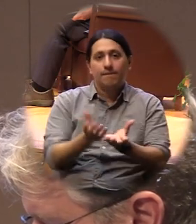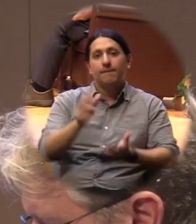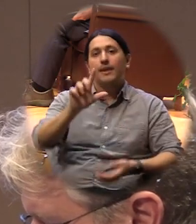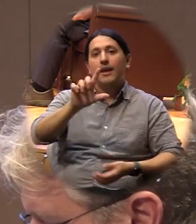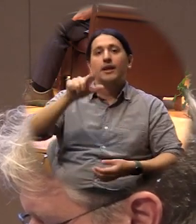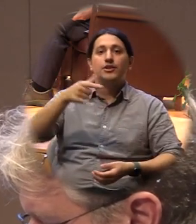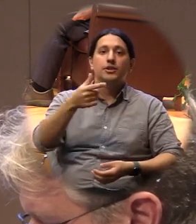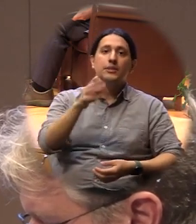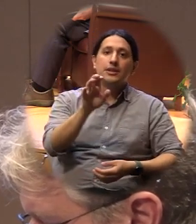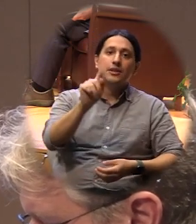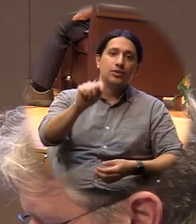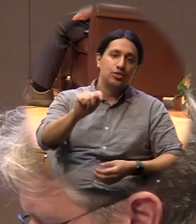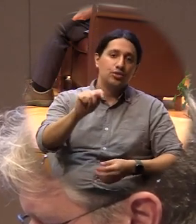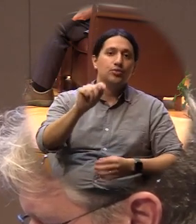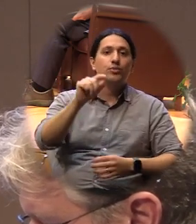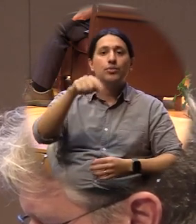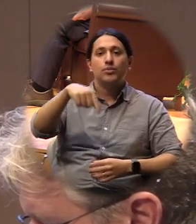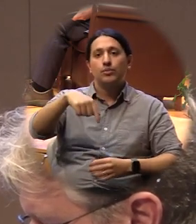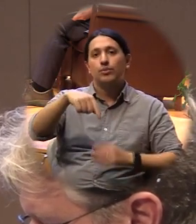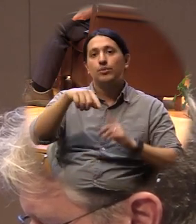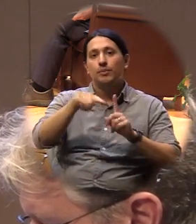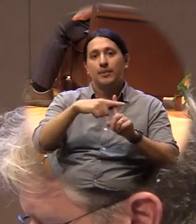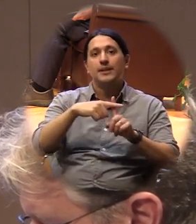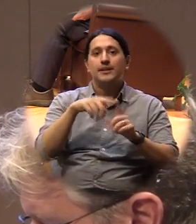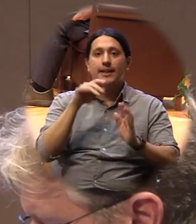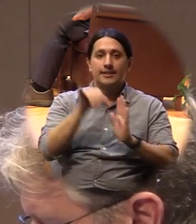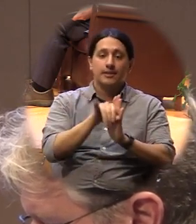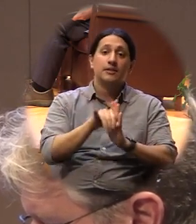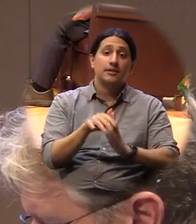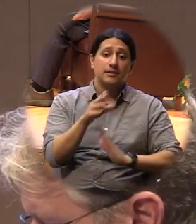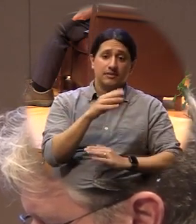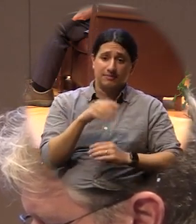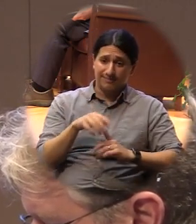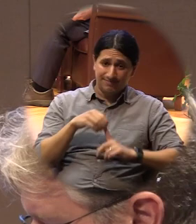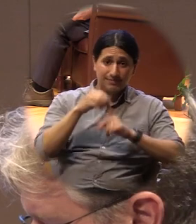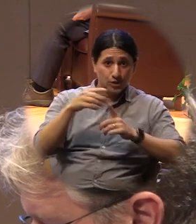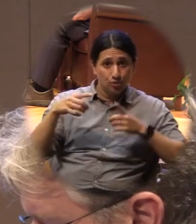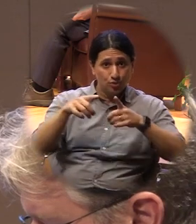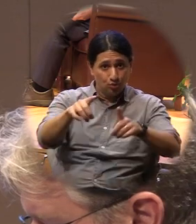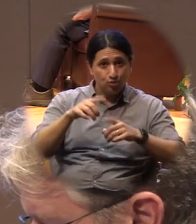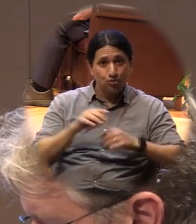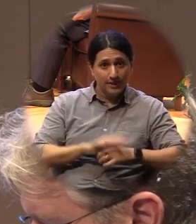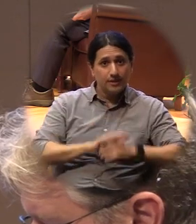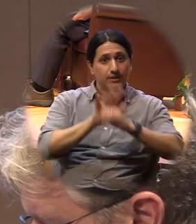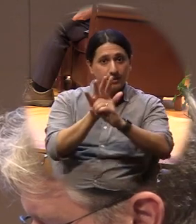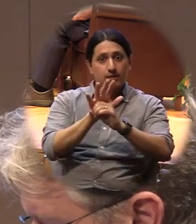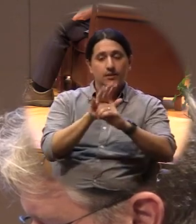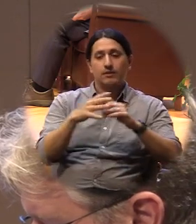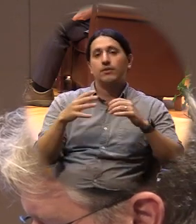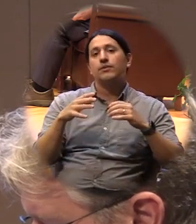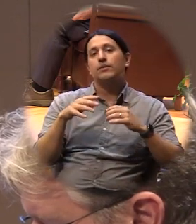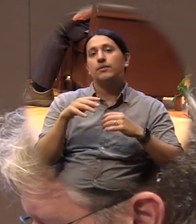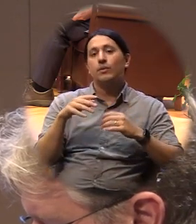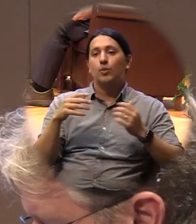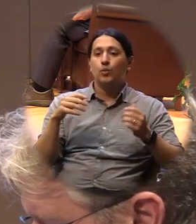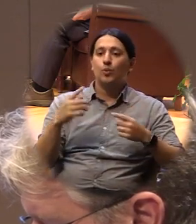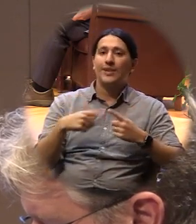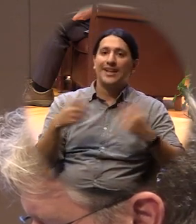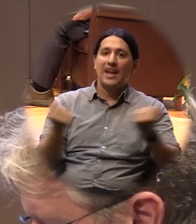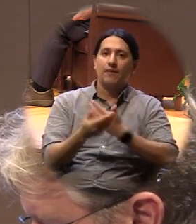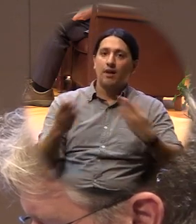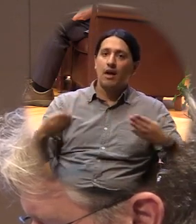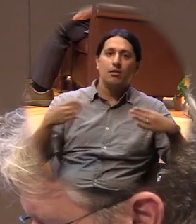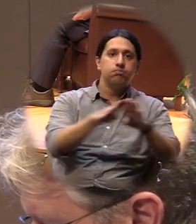isolation times and early COVID, when folks were all shelter in place and in lockdown. Folks